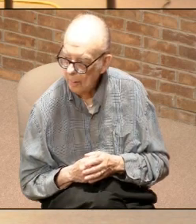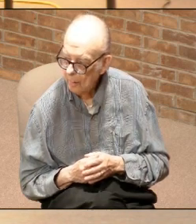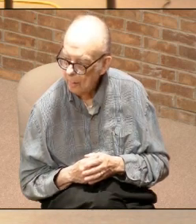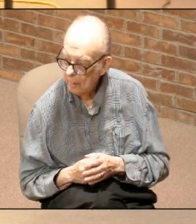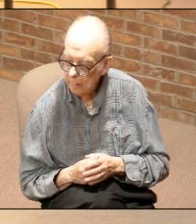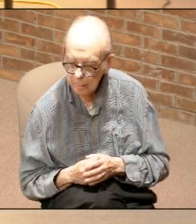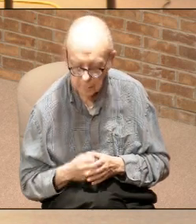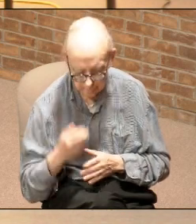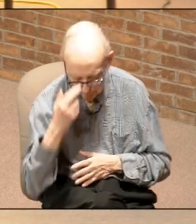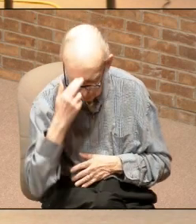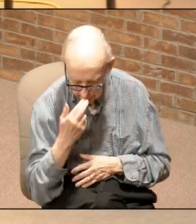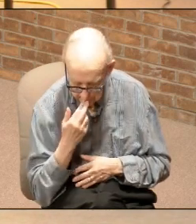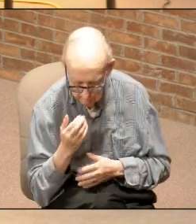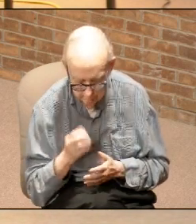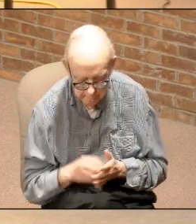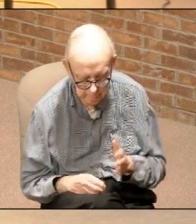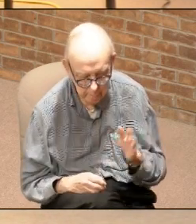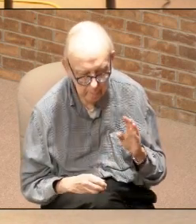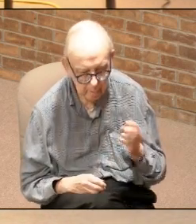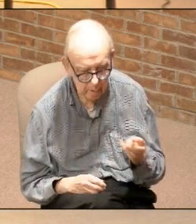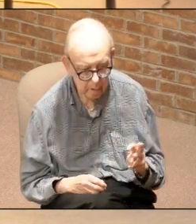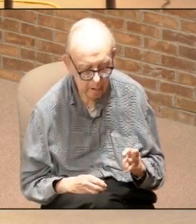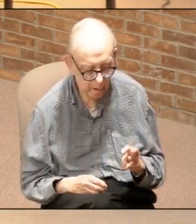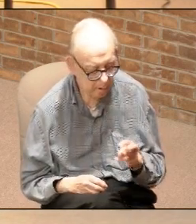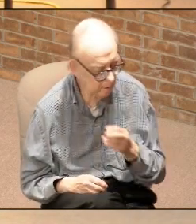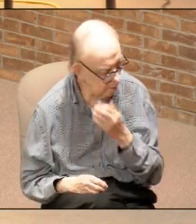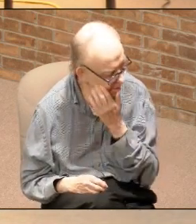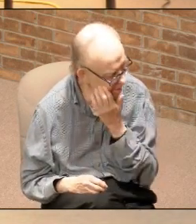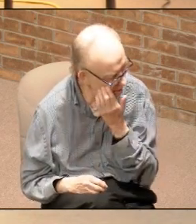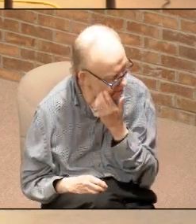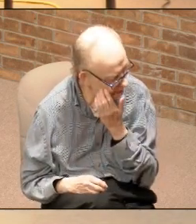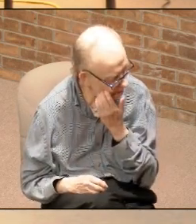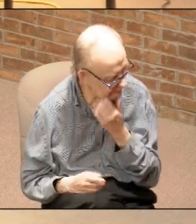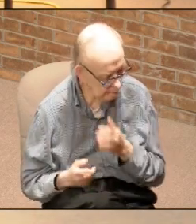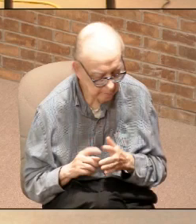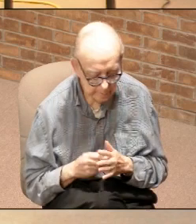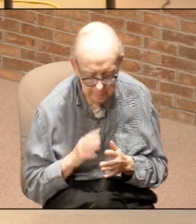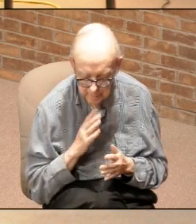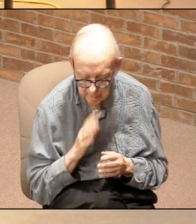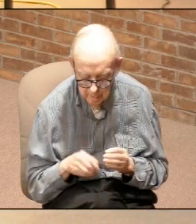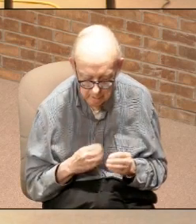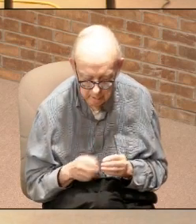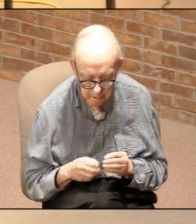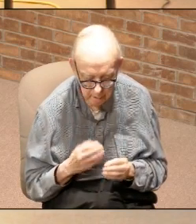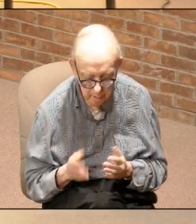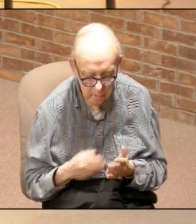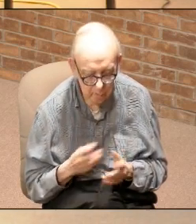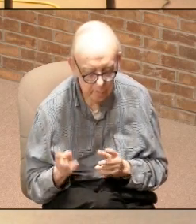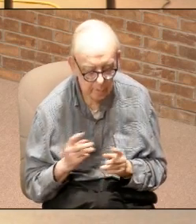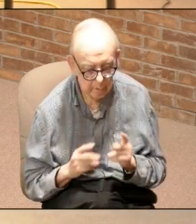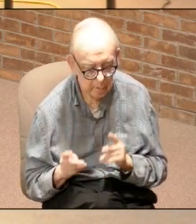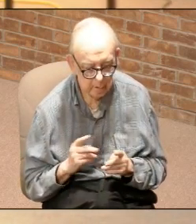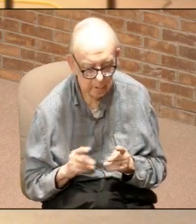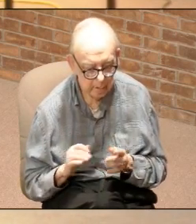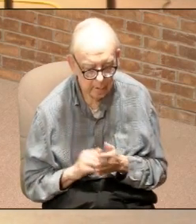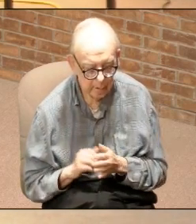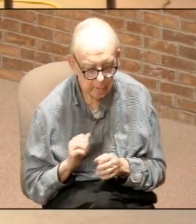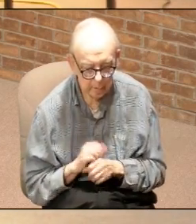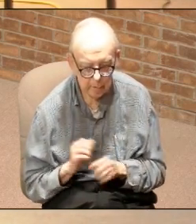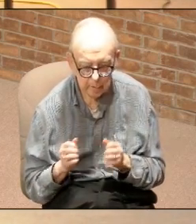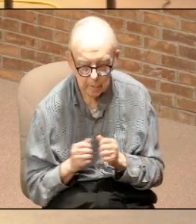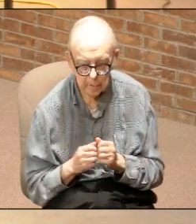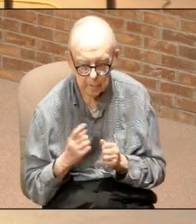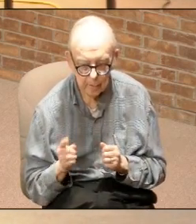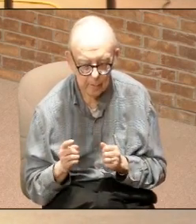in romans chapter 16 go back and read it when he starts talking about all of the people that were working together